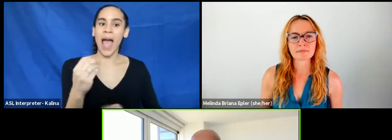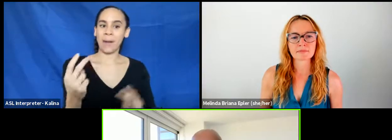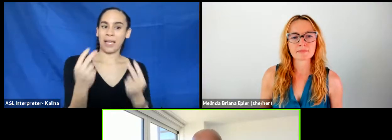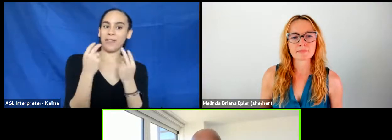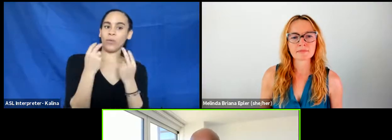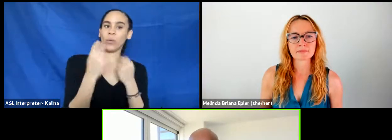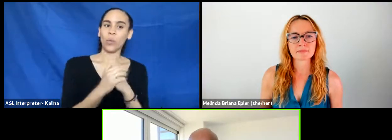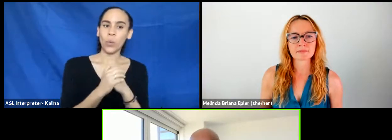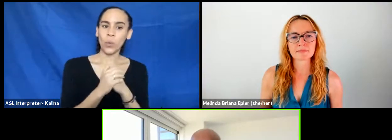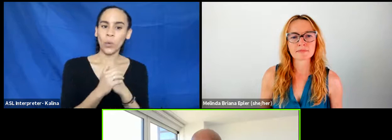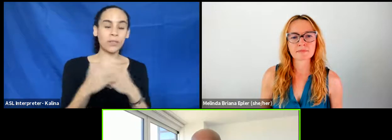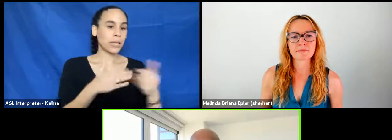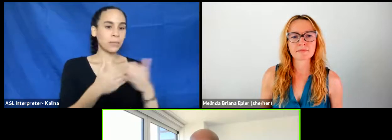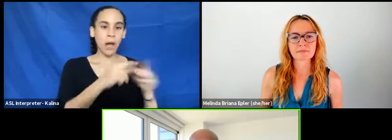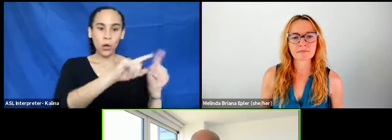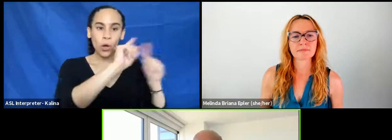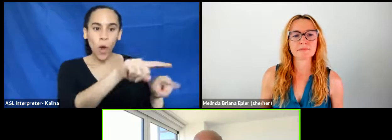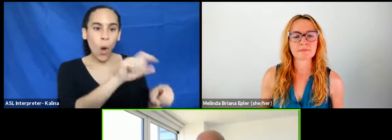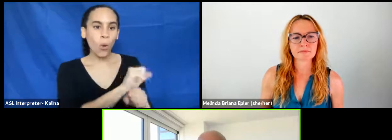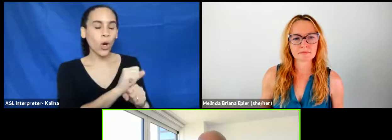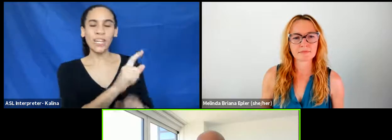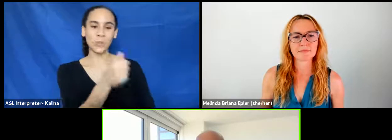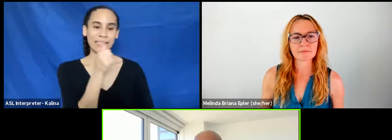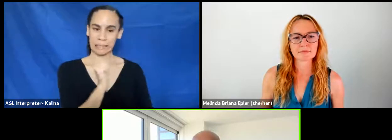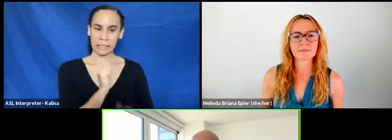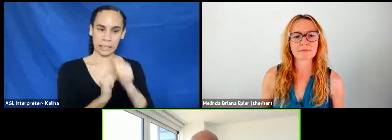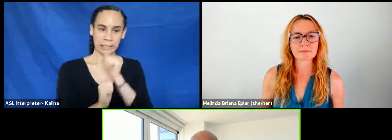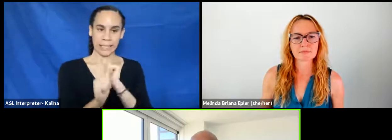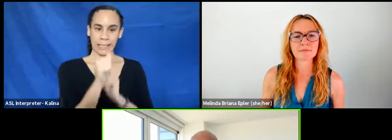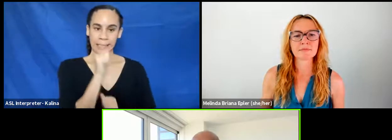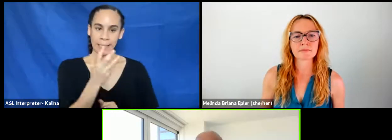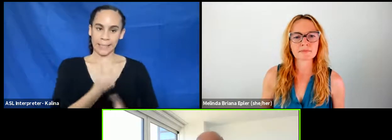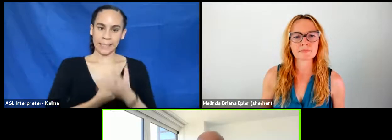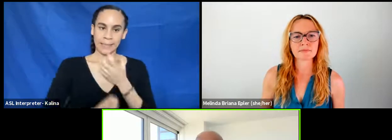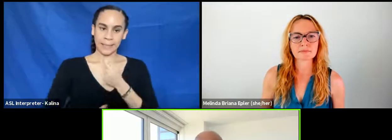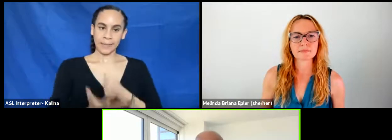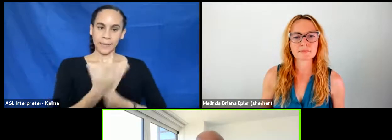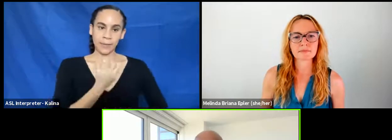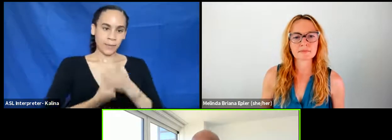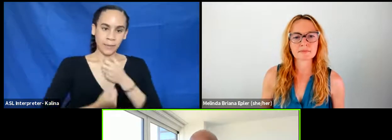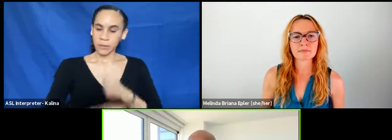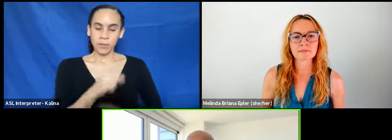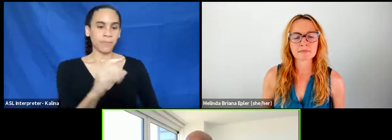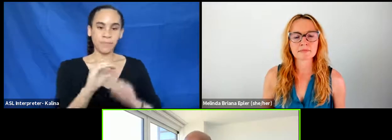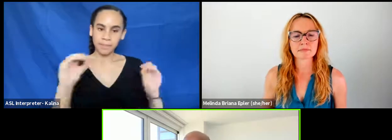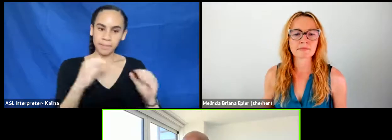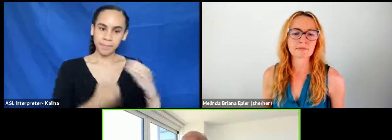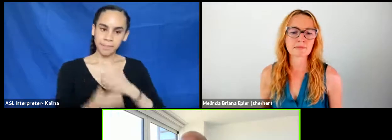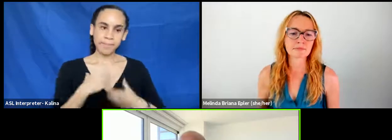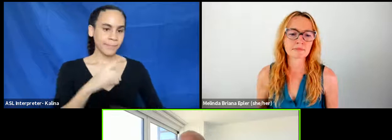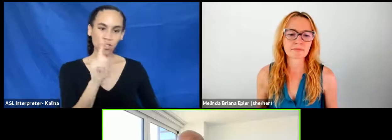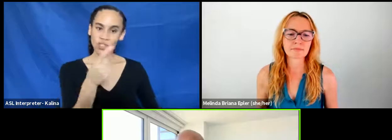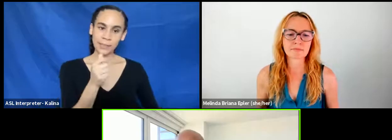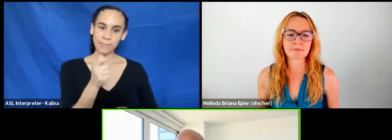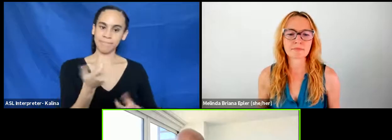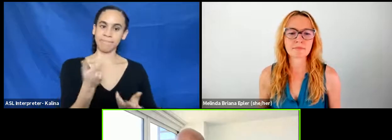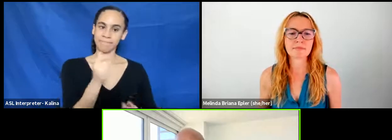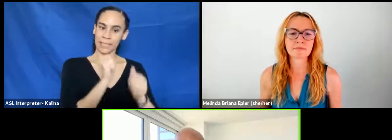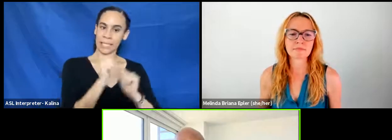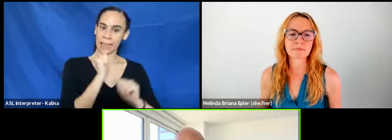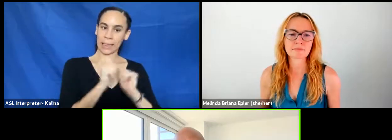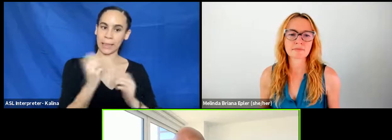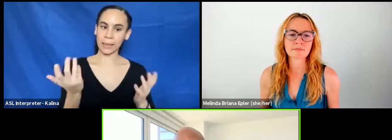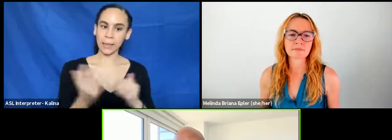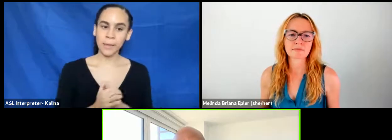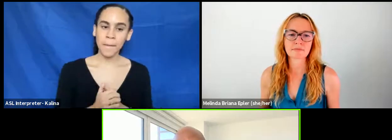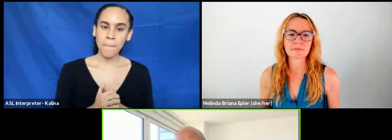whether it's going to work, you deal with it. You deal with it. You get your job done, right? There's no complaint. You just deal with it, and or